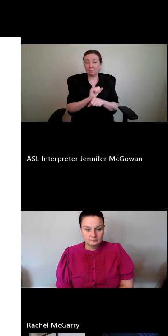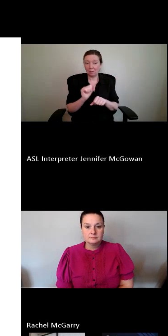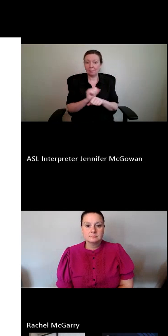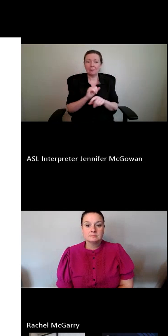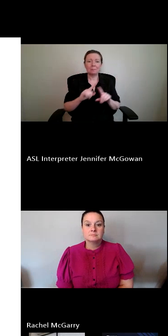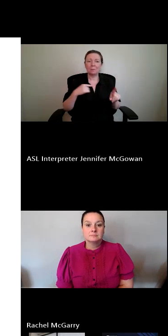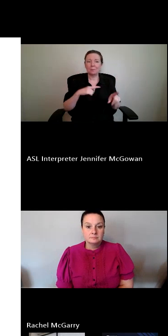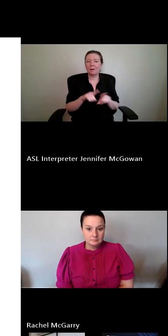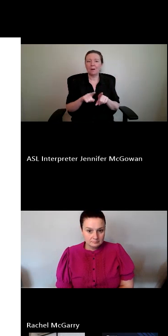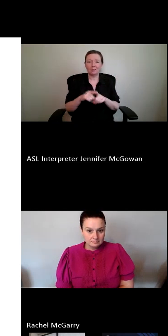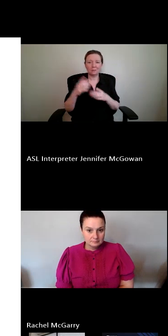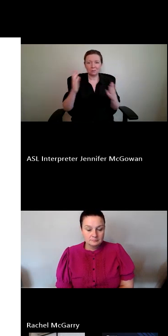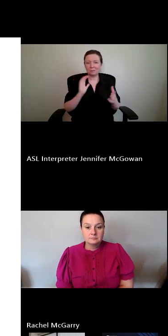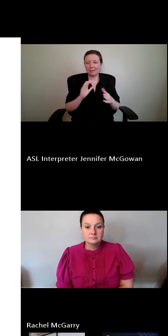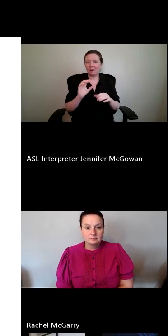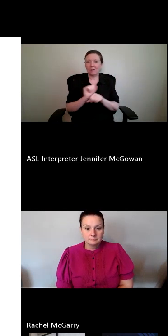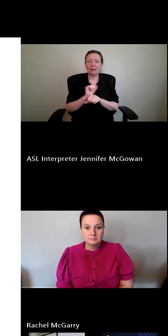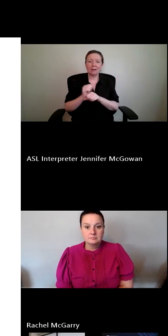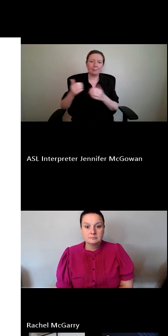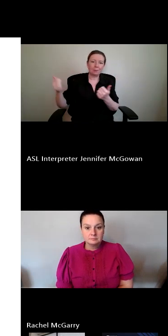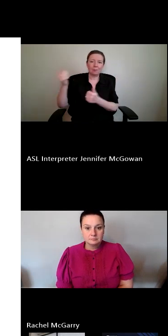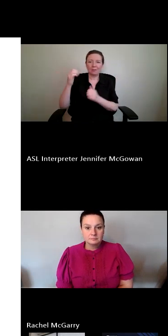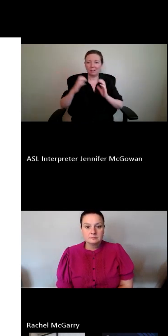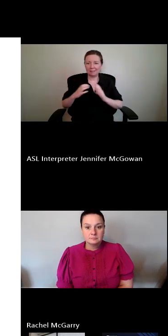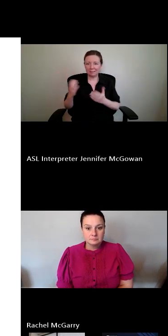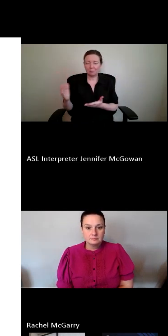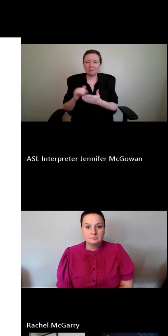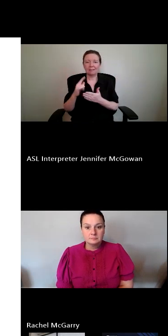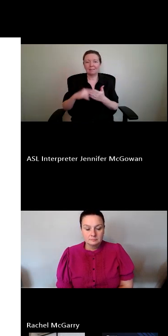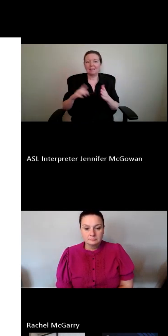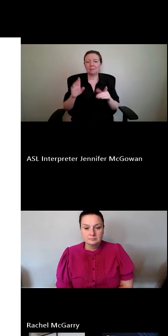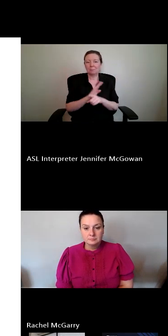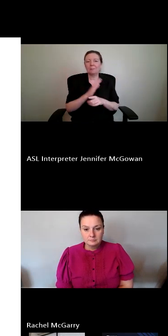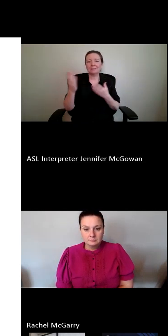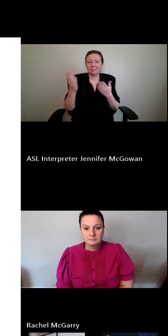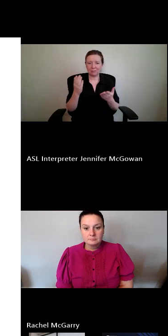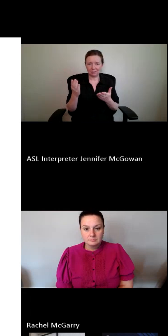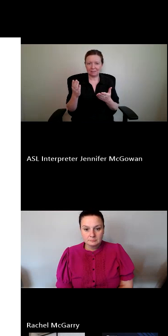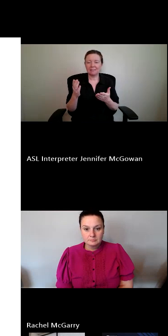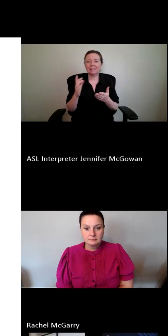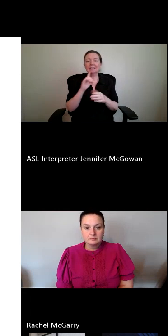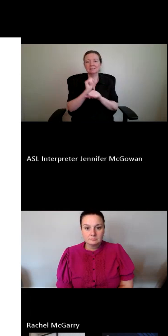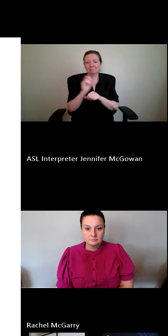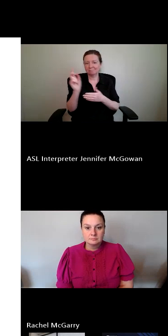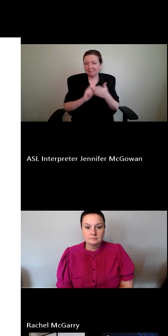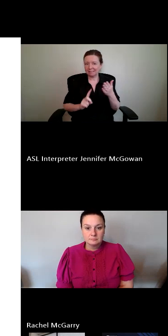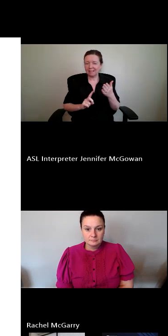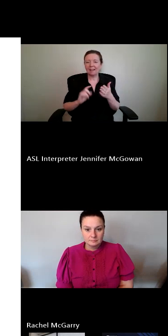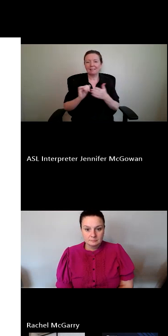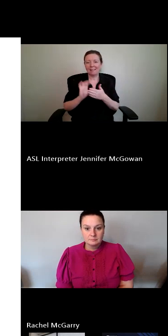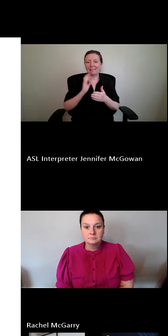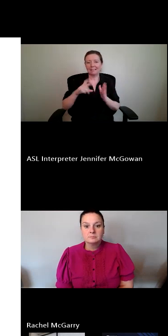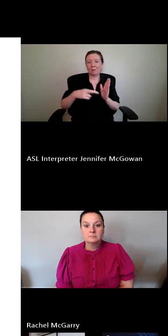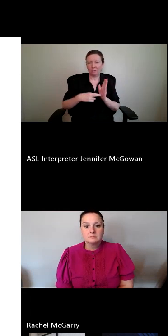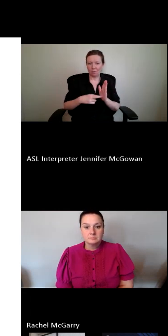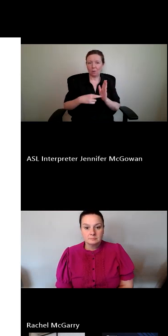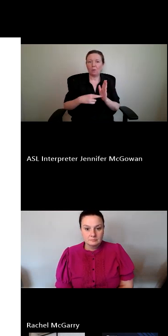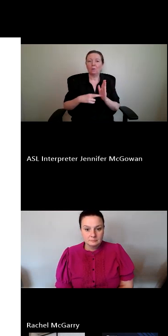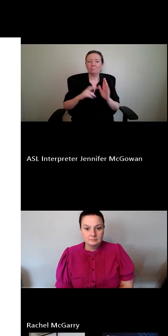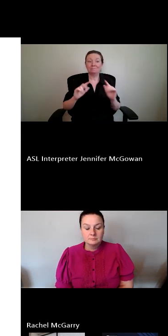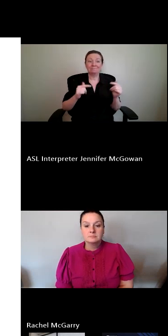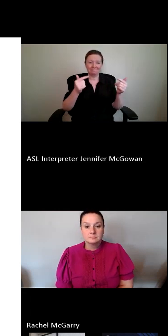we also serve our employer customers, and that's what business services is designed, that's our role. And